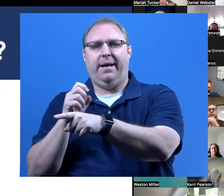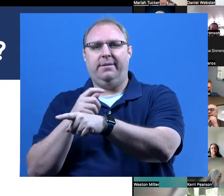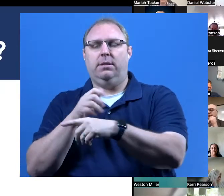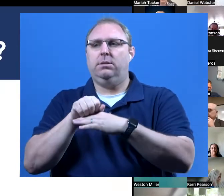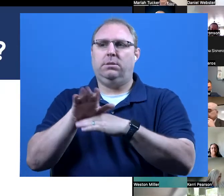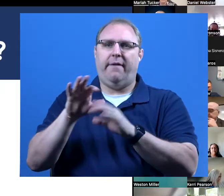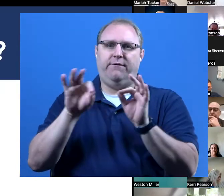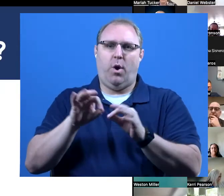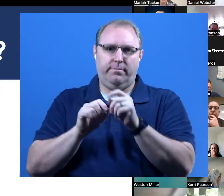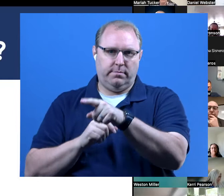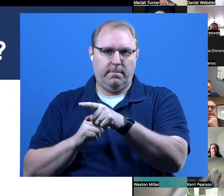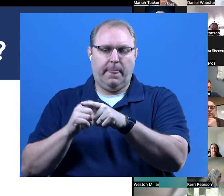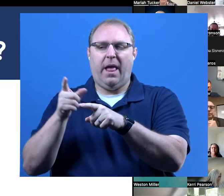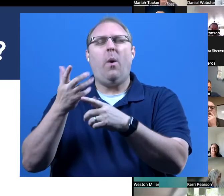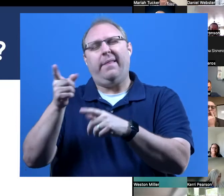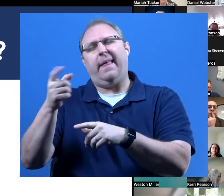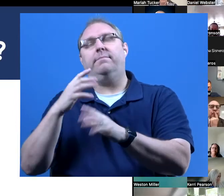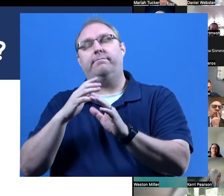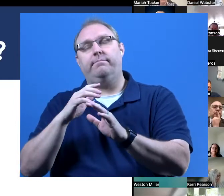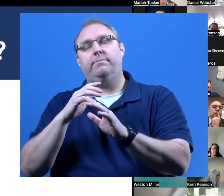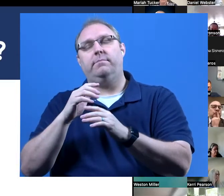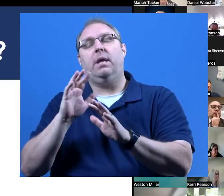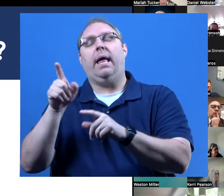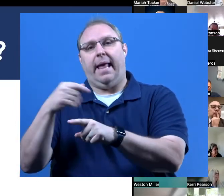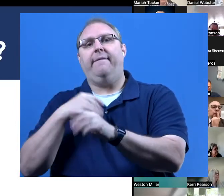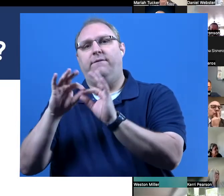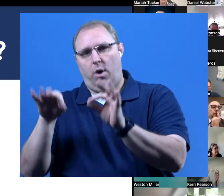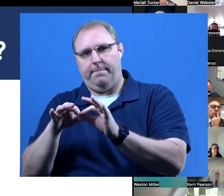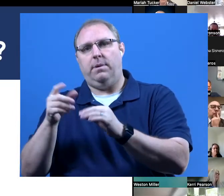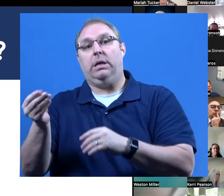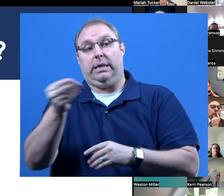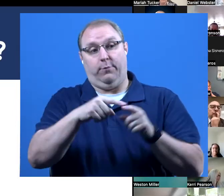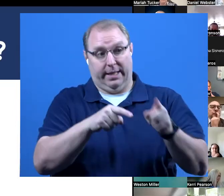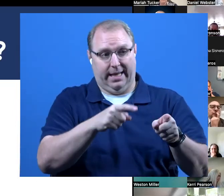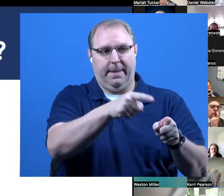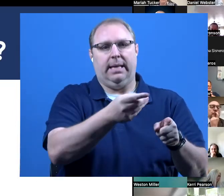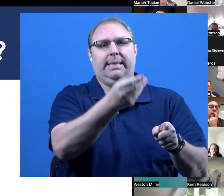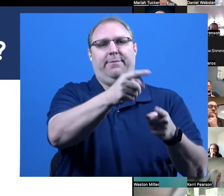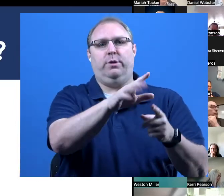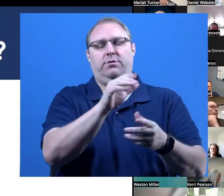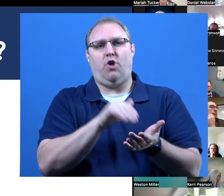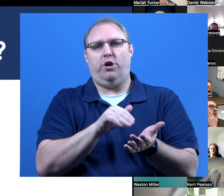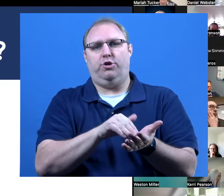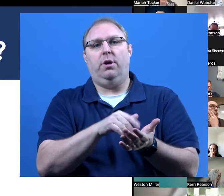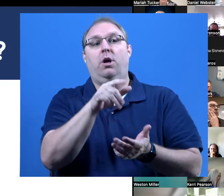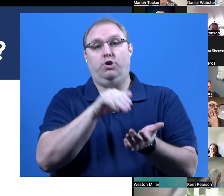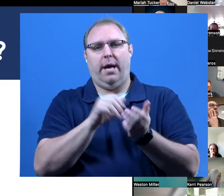a qualified disability, and then what any kind of reasonable accommodation would be suggested.